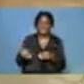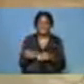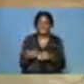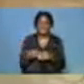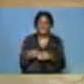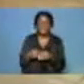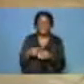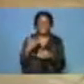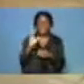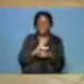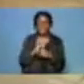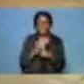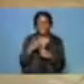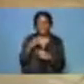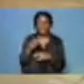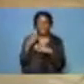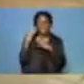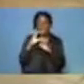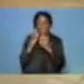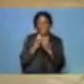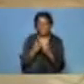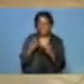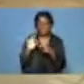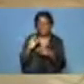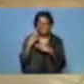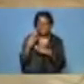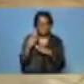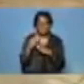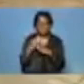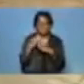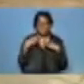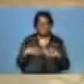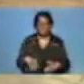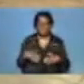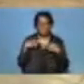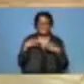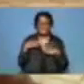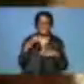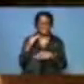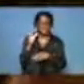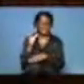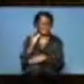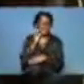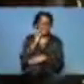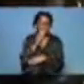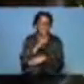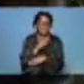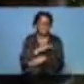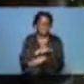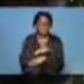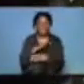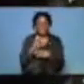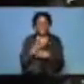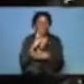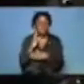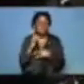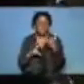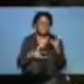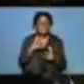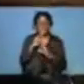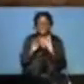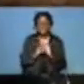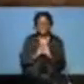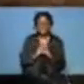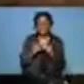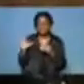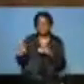Bahamas. Nothing is greater than Junk Canoe. Kennedy Campbell Moss sharing her excitement about the latest independence event incorporating